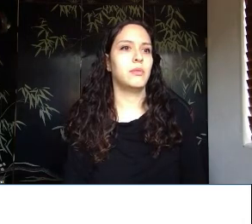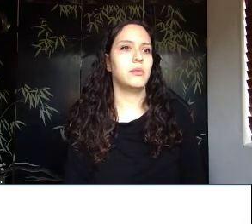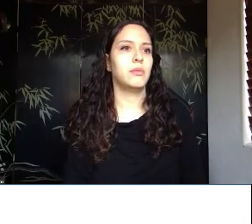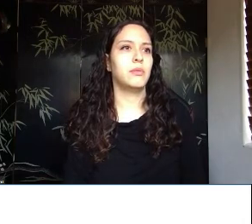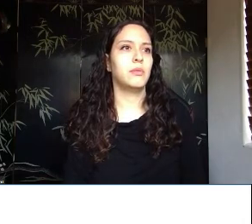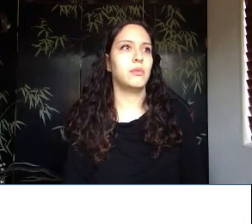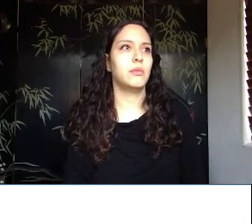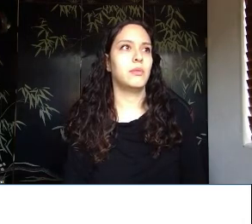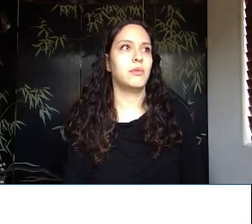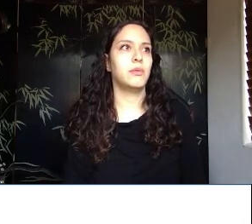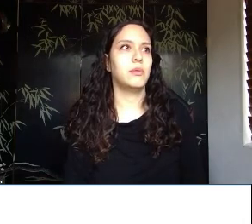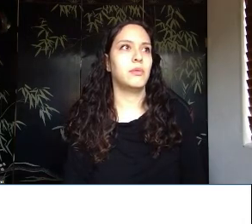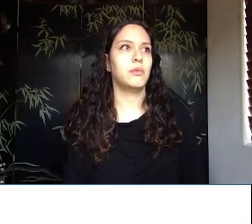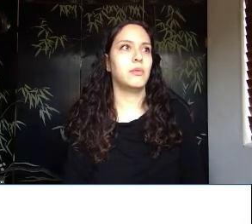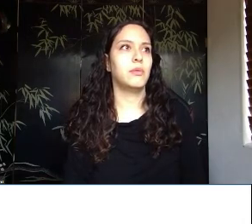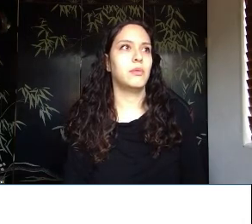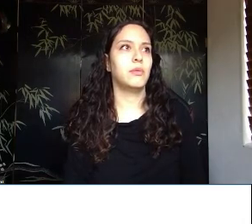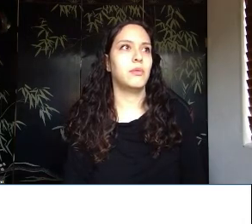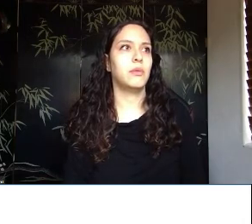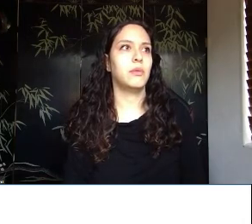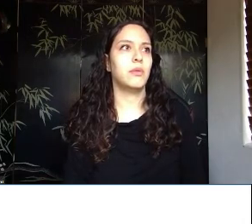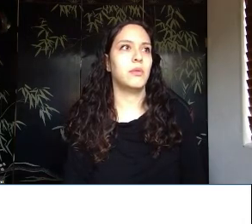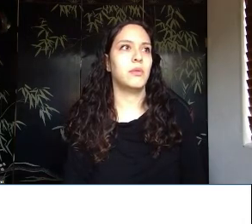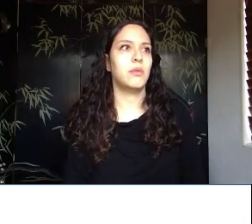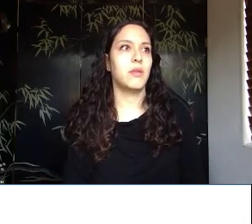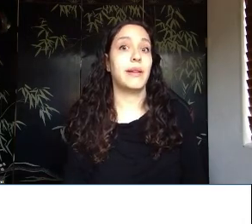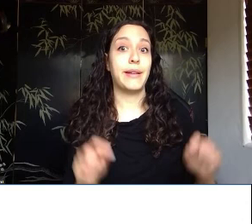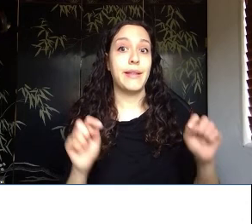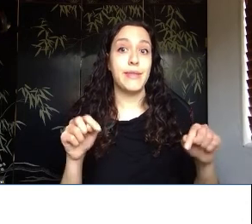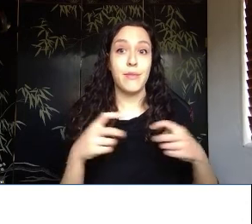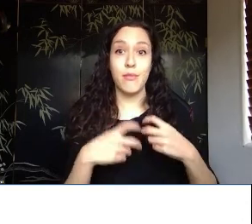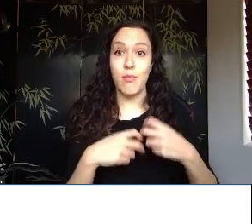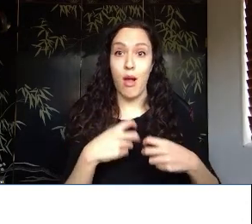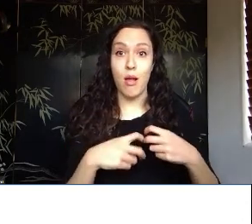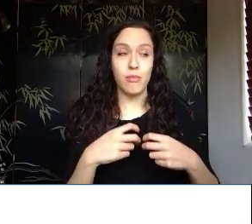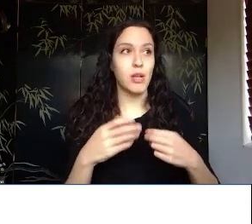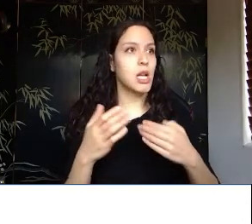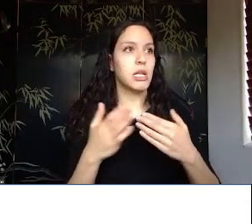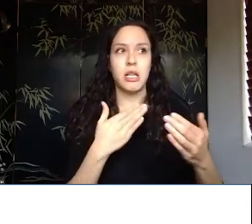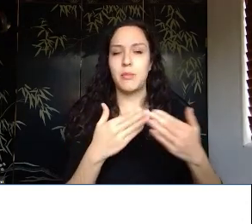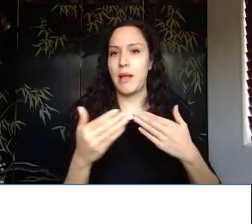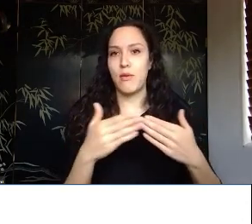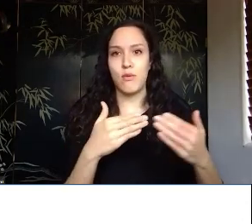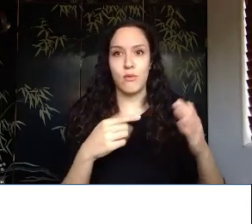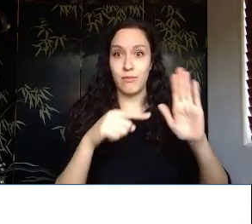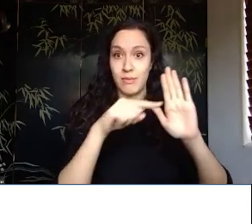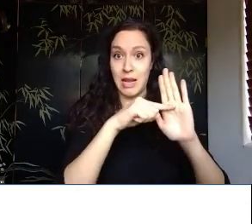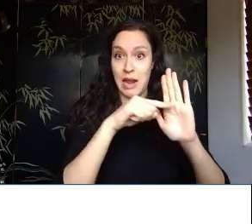All right, remember for this problem, it doesn't matter if you put the negative on top